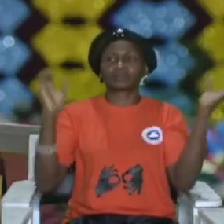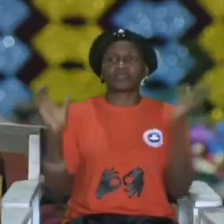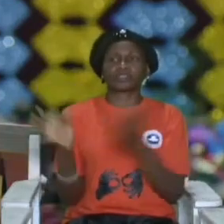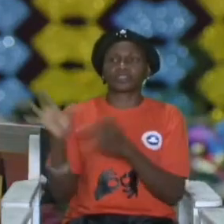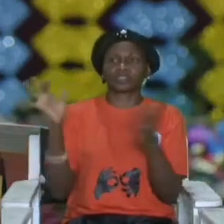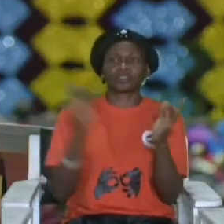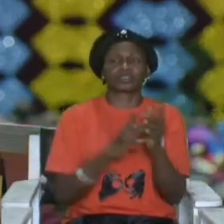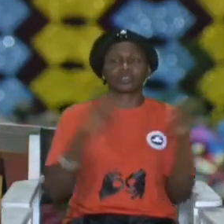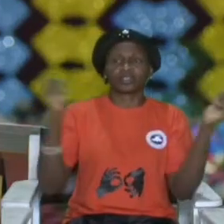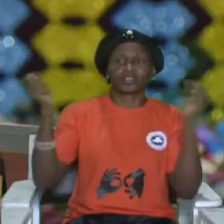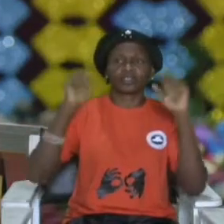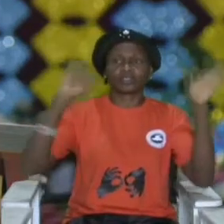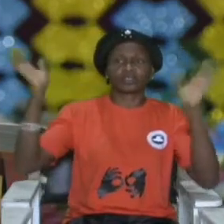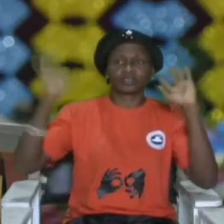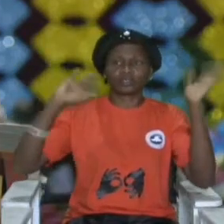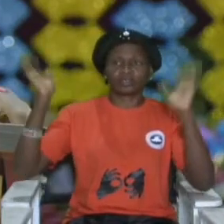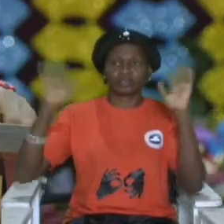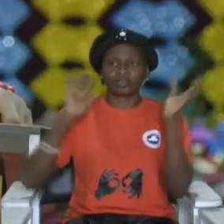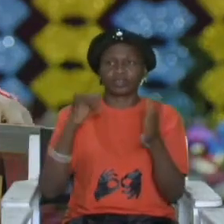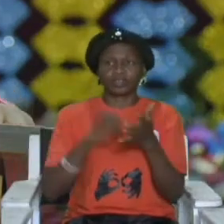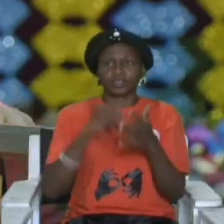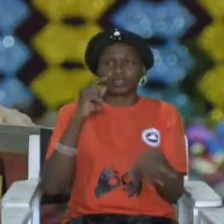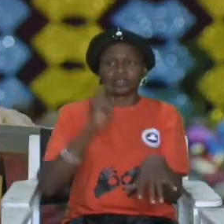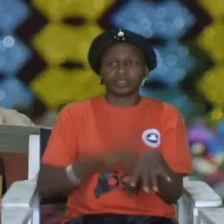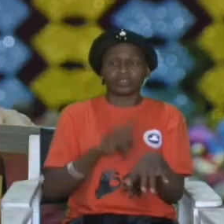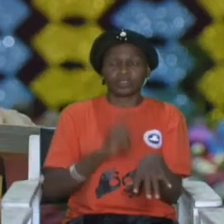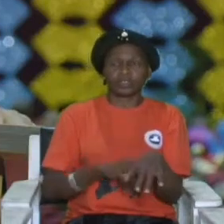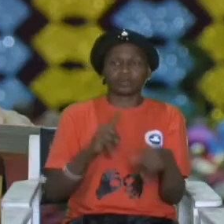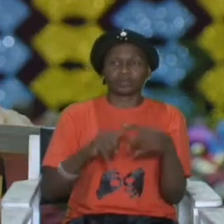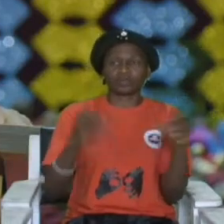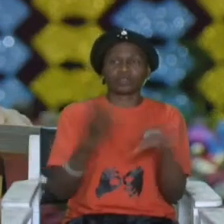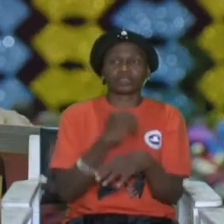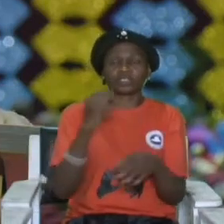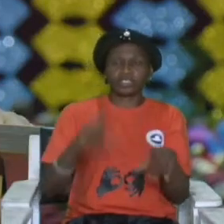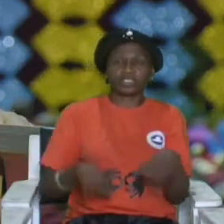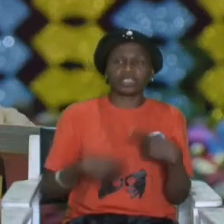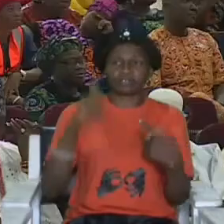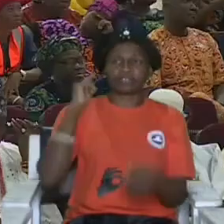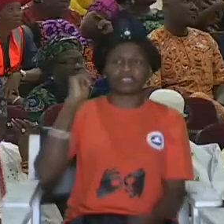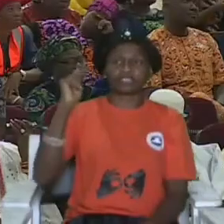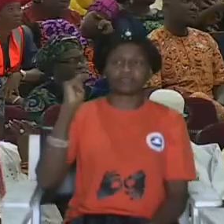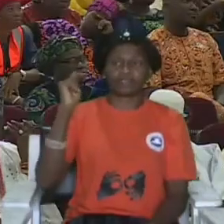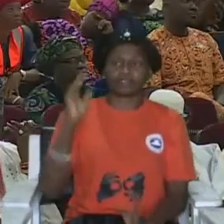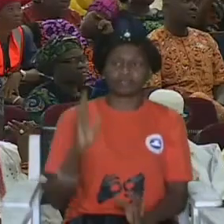Jesus. Hallelujah. It is now time to take the live testifiers.